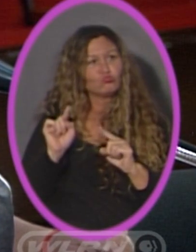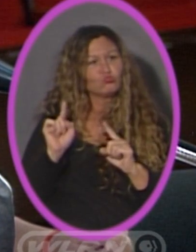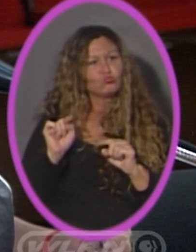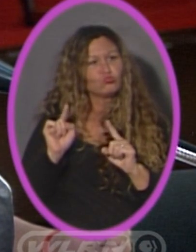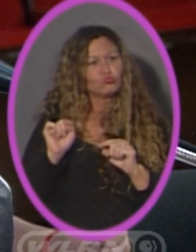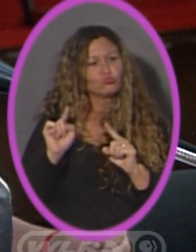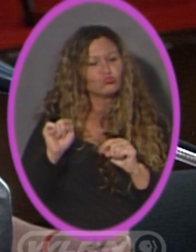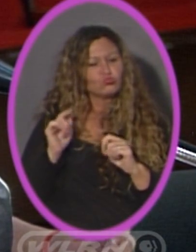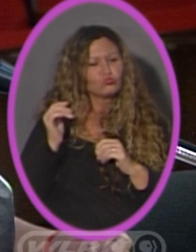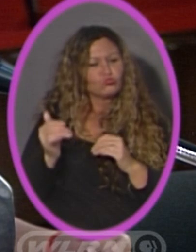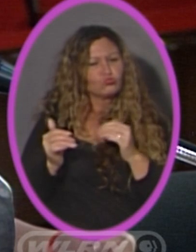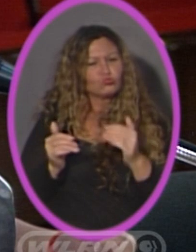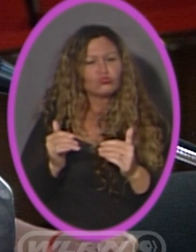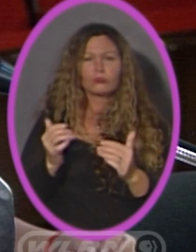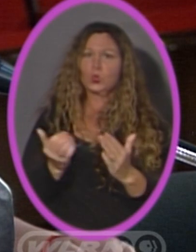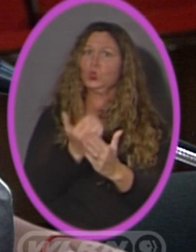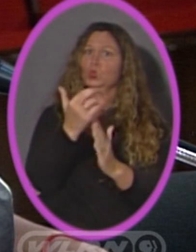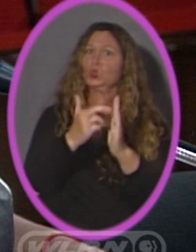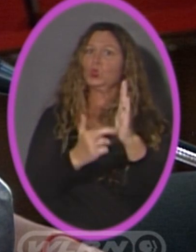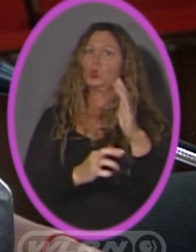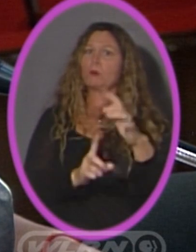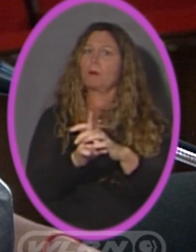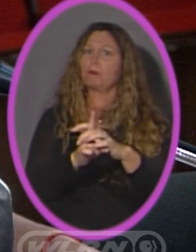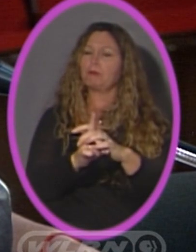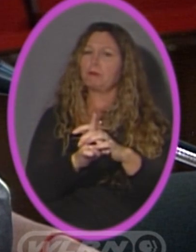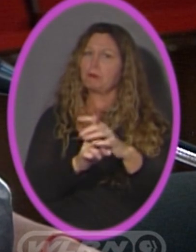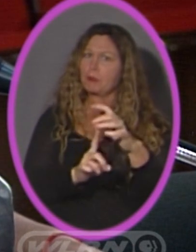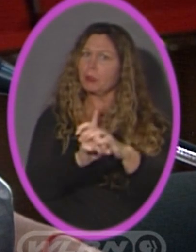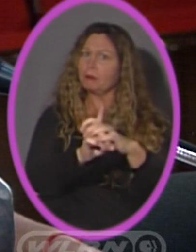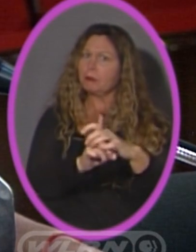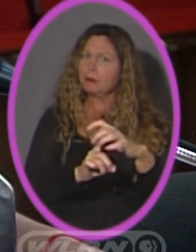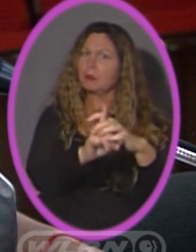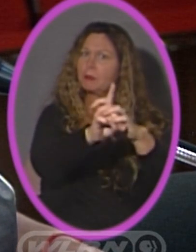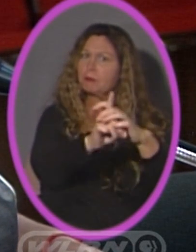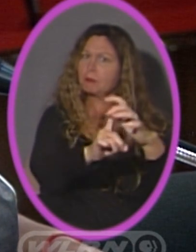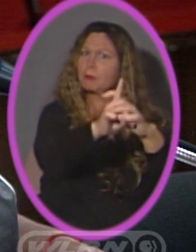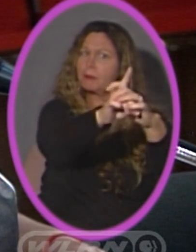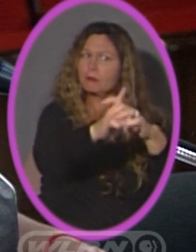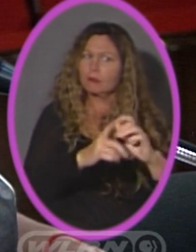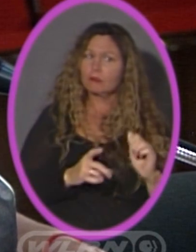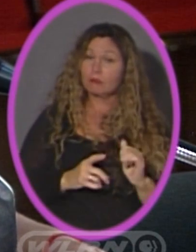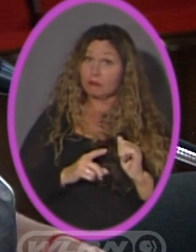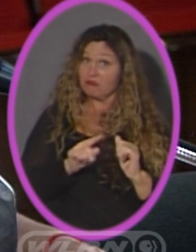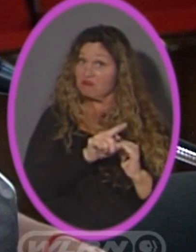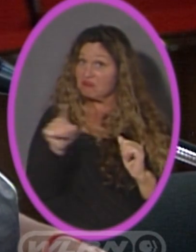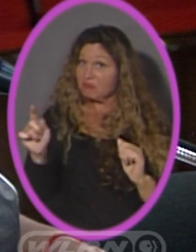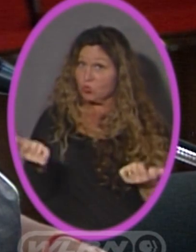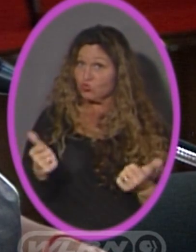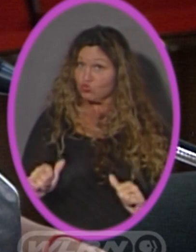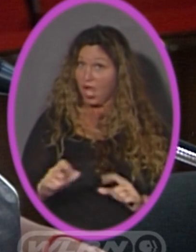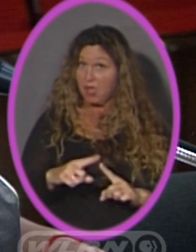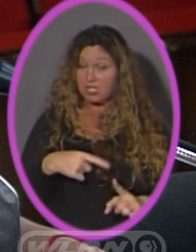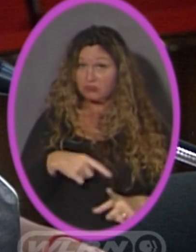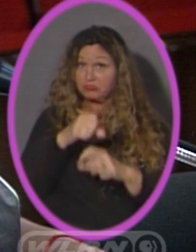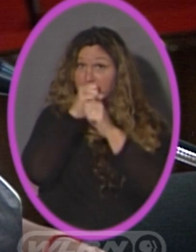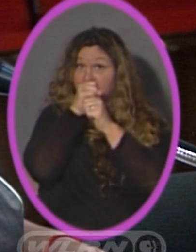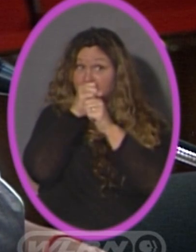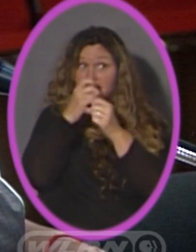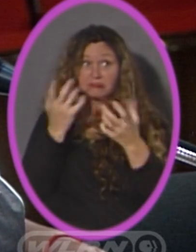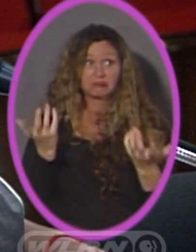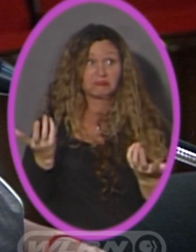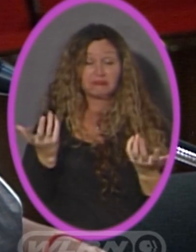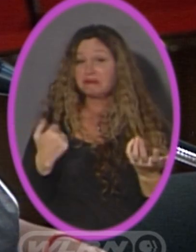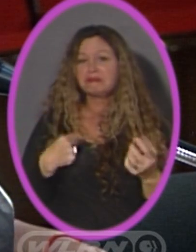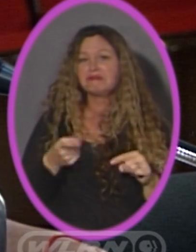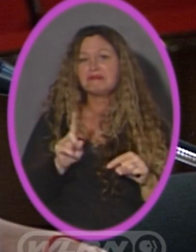we will not be silenced. We will educate the public on what happens to teachers in our county who want the best for their students, even if it takes us 3 minutes